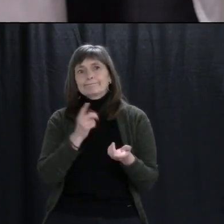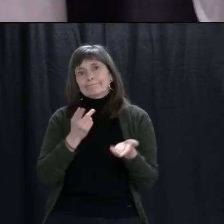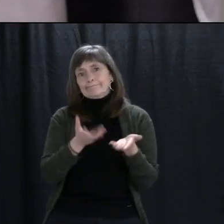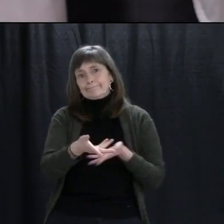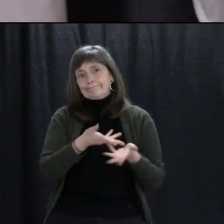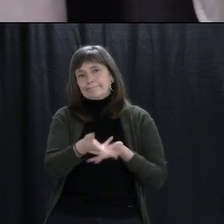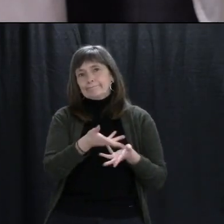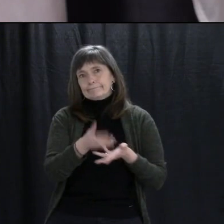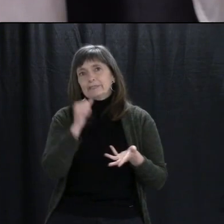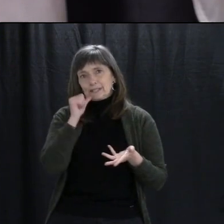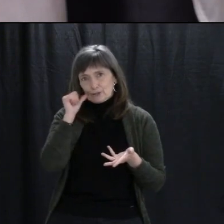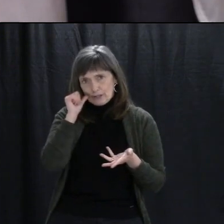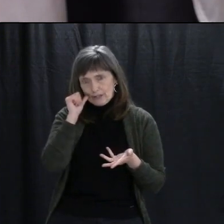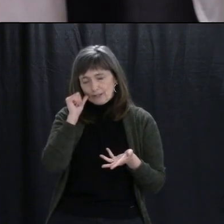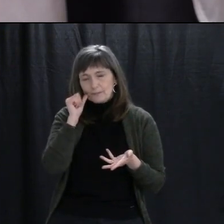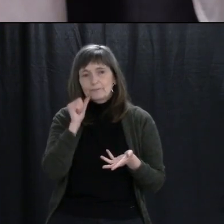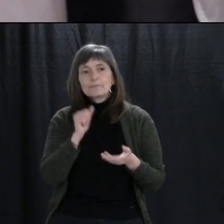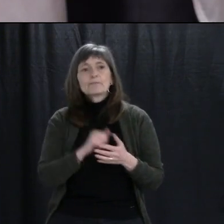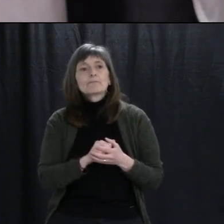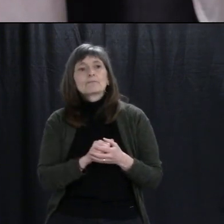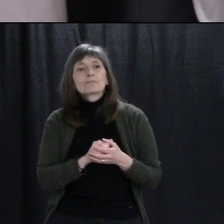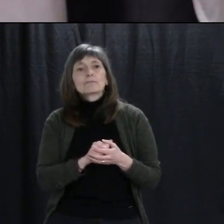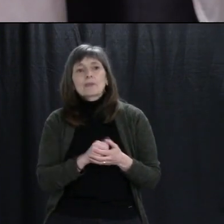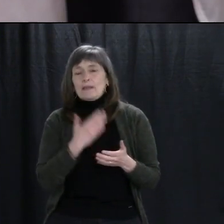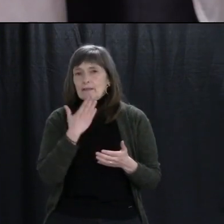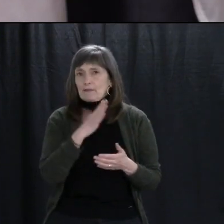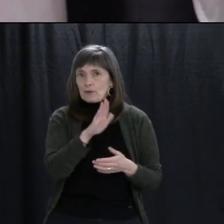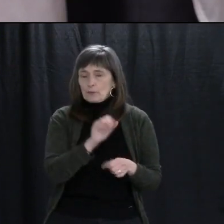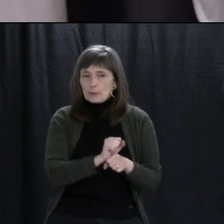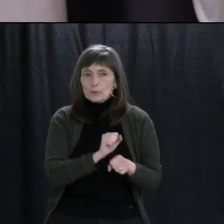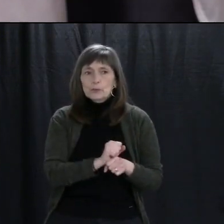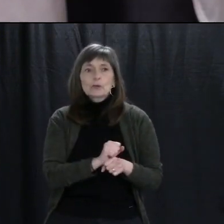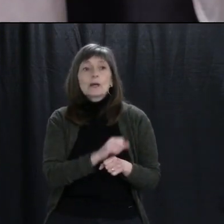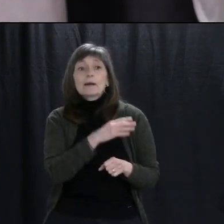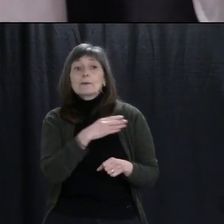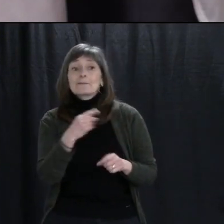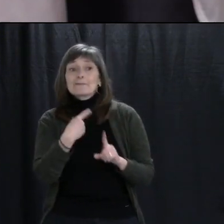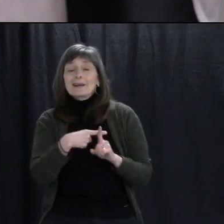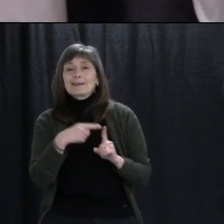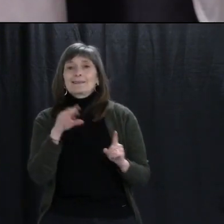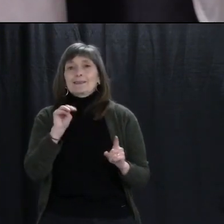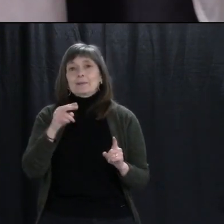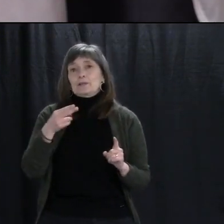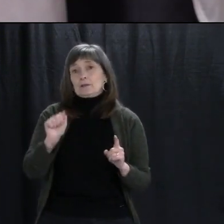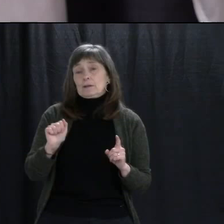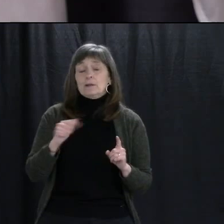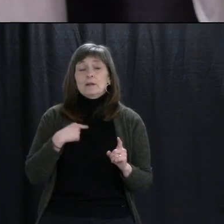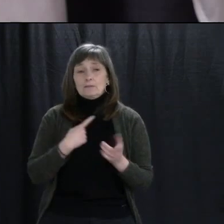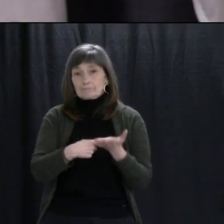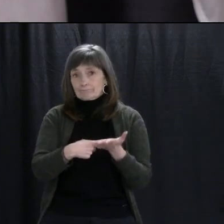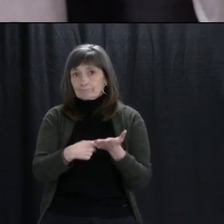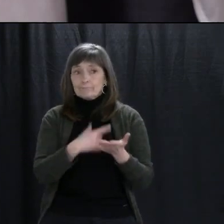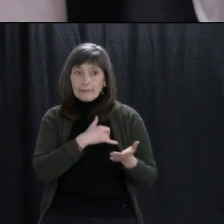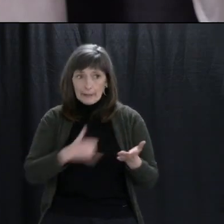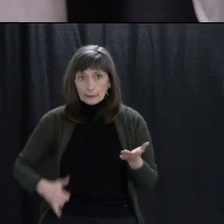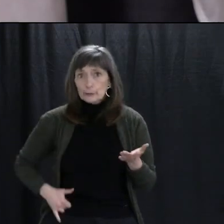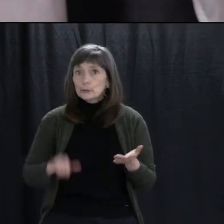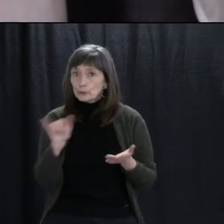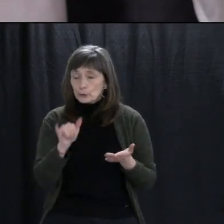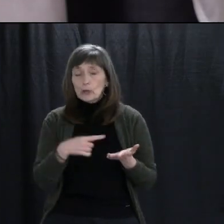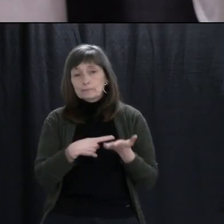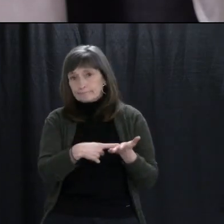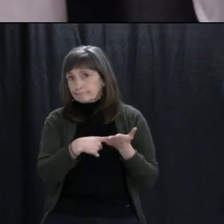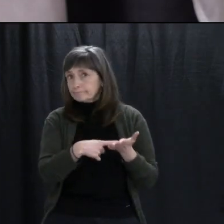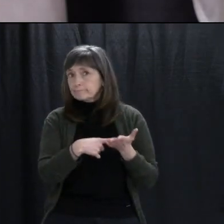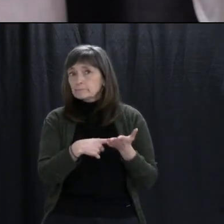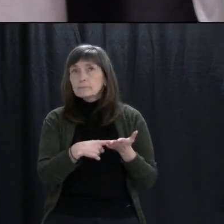of Labrador West. I've also spoken with the MHA on a couple of occasions, also speaking with the mayor. As a matter of fact, I was